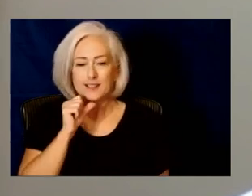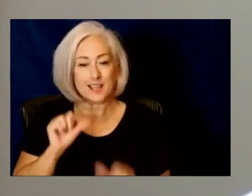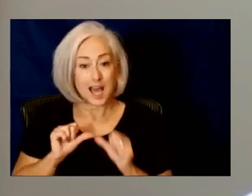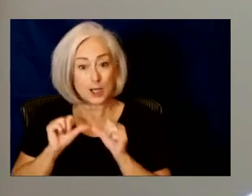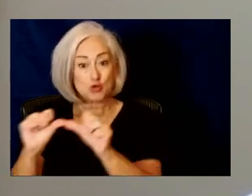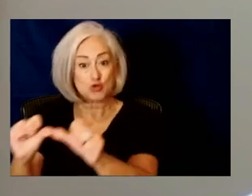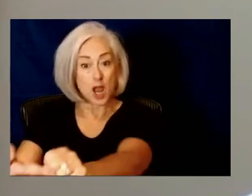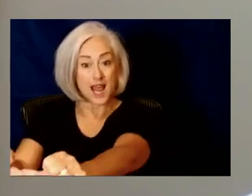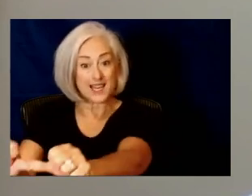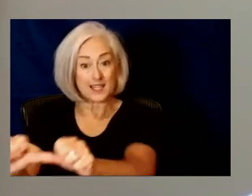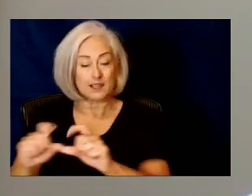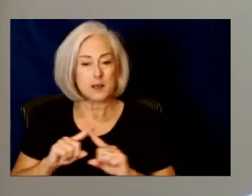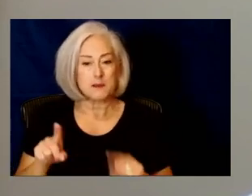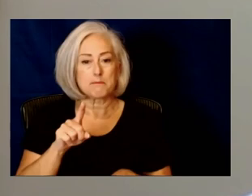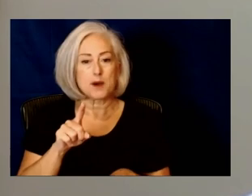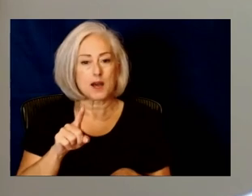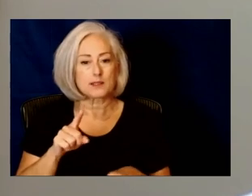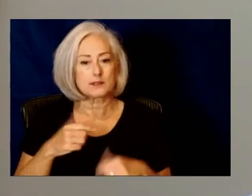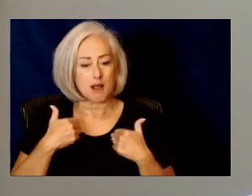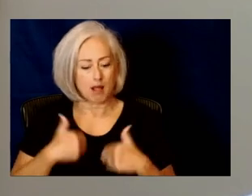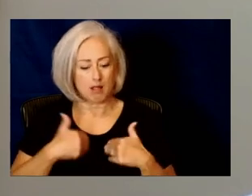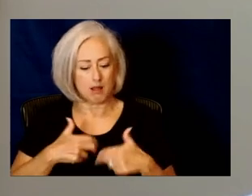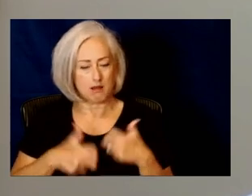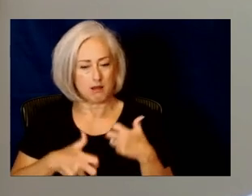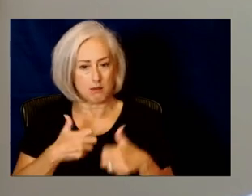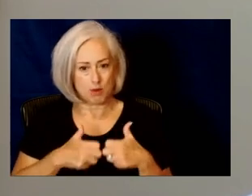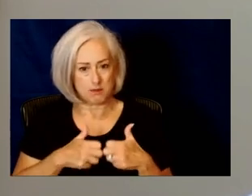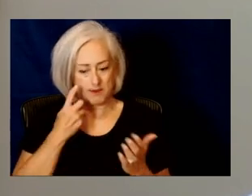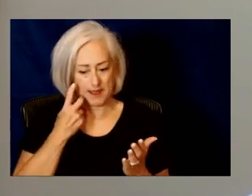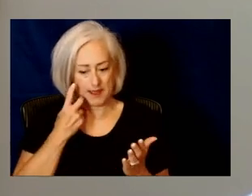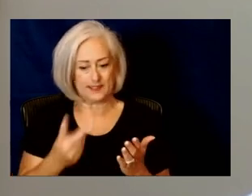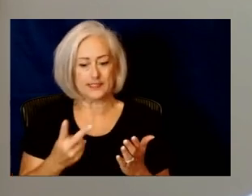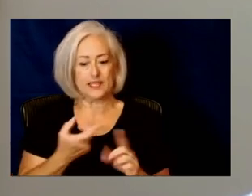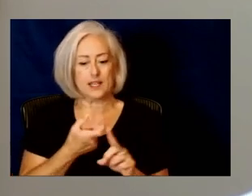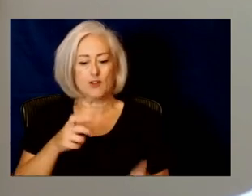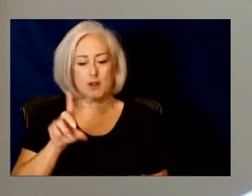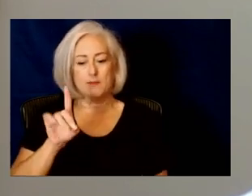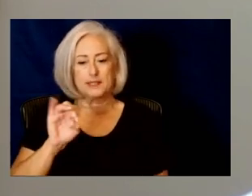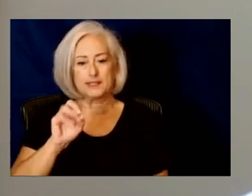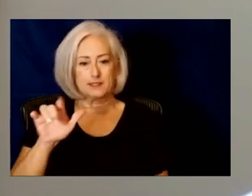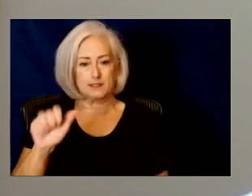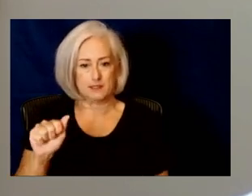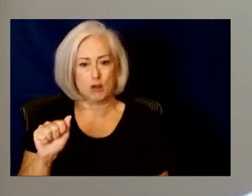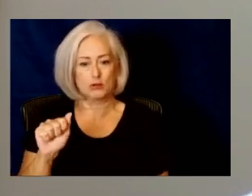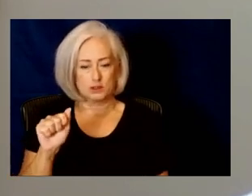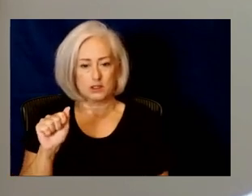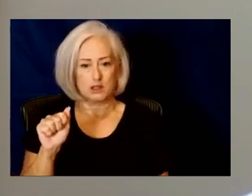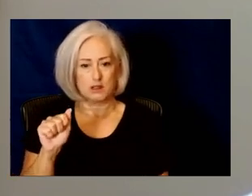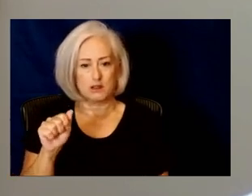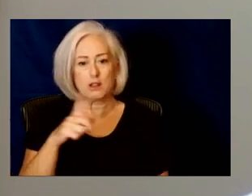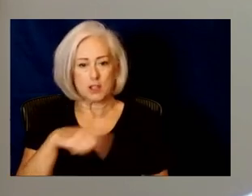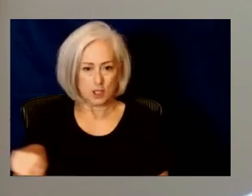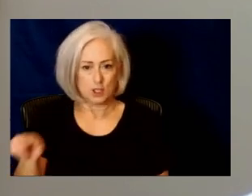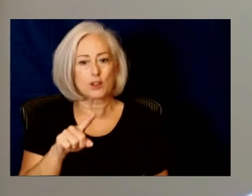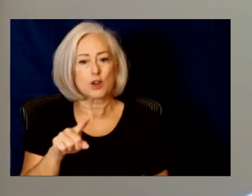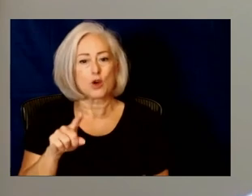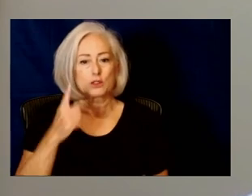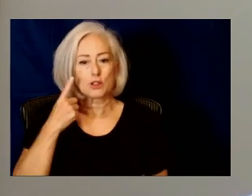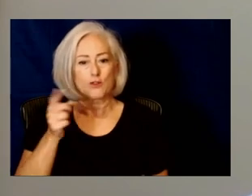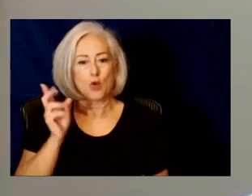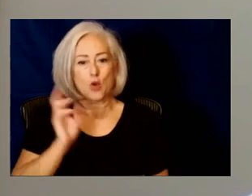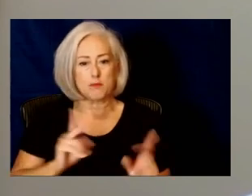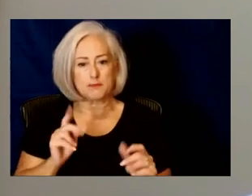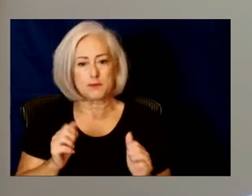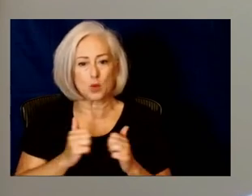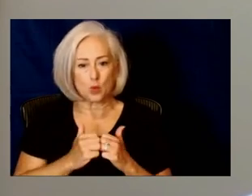manifestation that I've seen also most notably from when Delta was surging was people that had some pulmonary